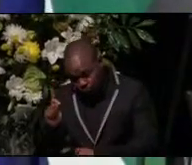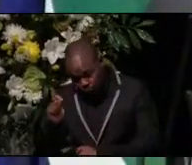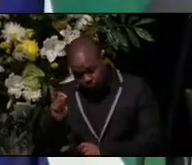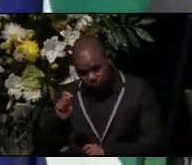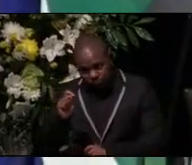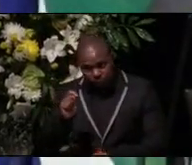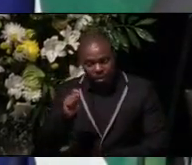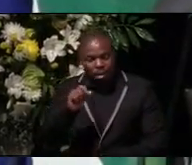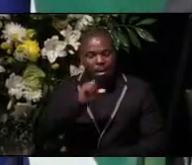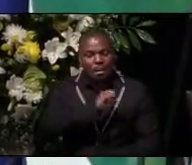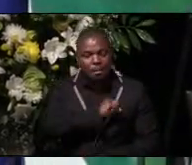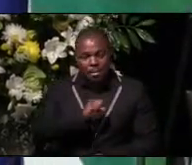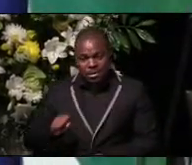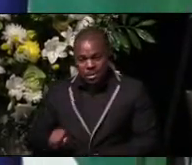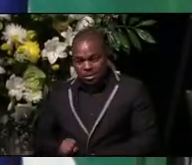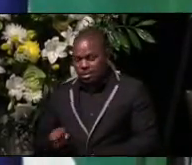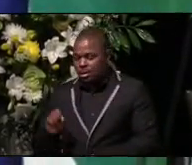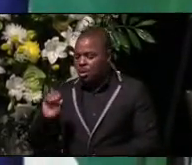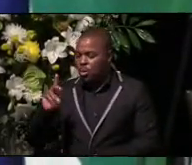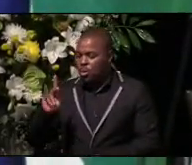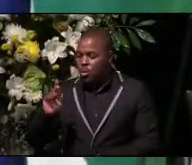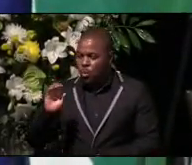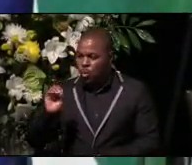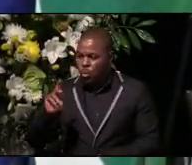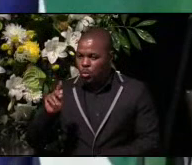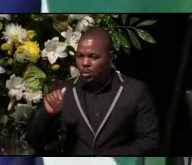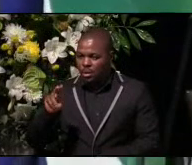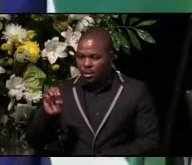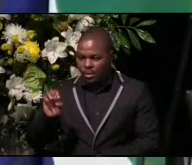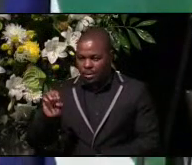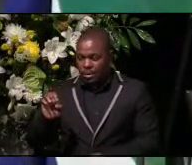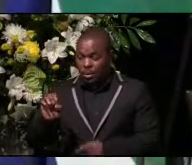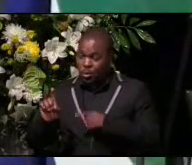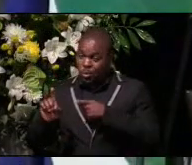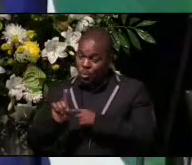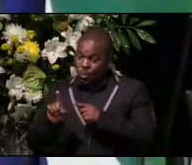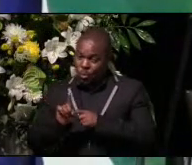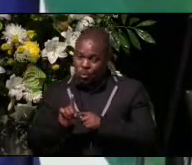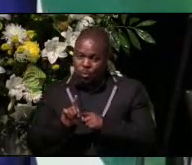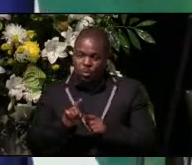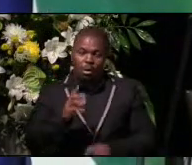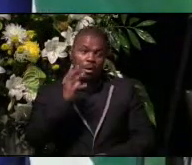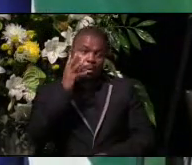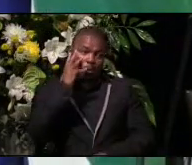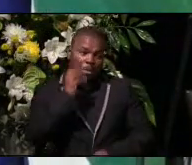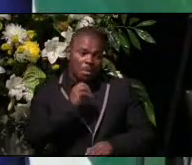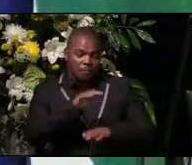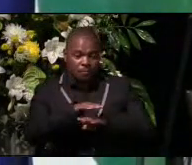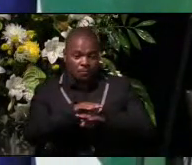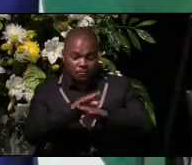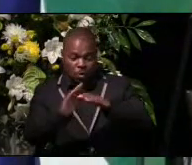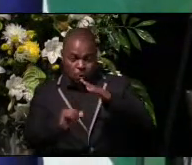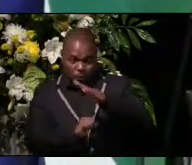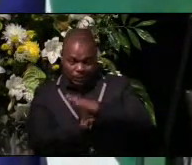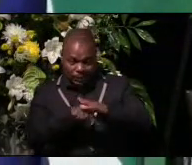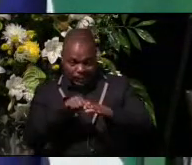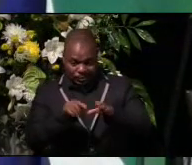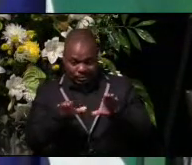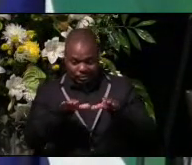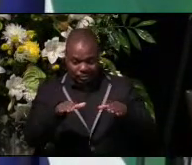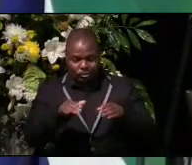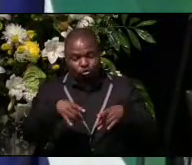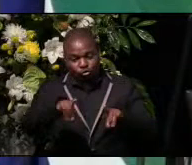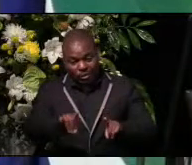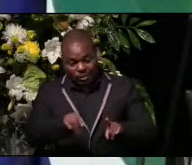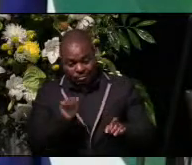ambassador katani as chairperson of the Moses Cortana Foundation and family